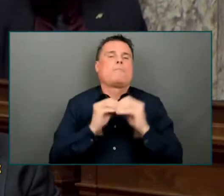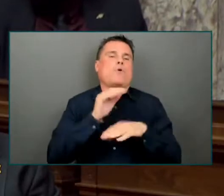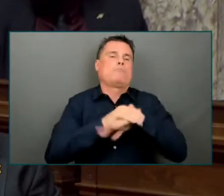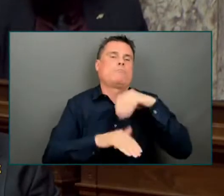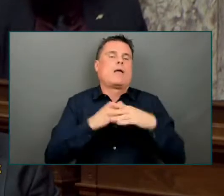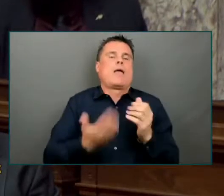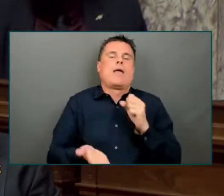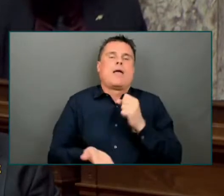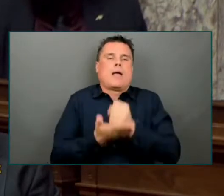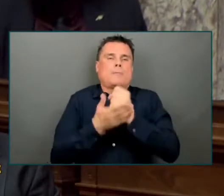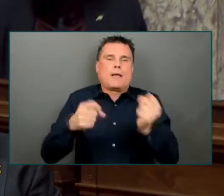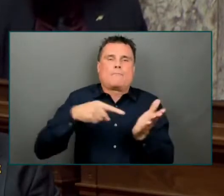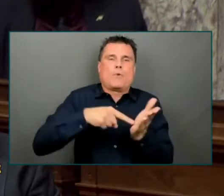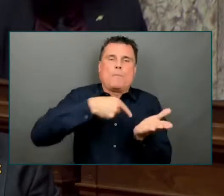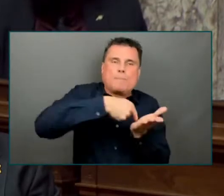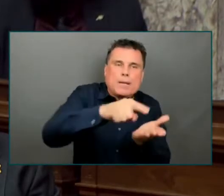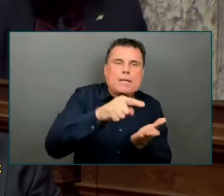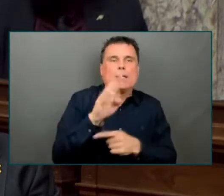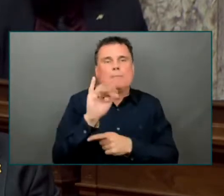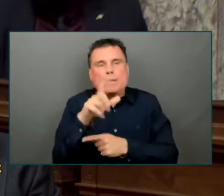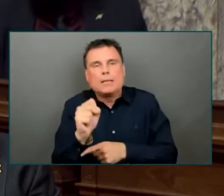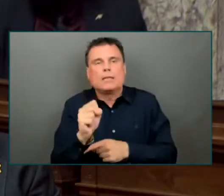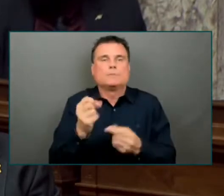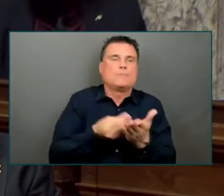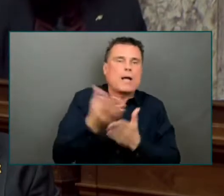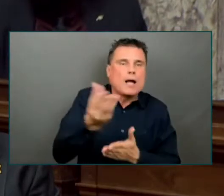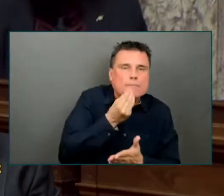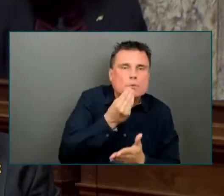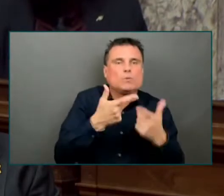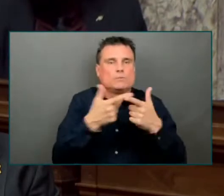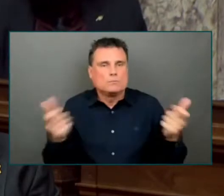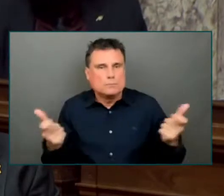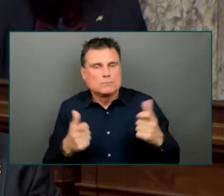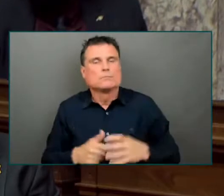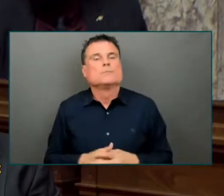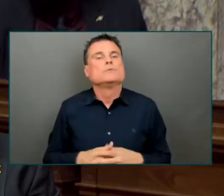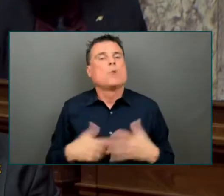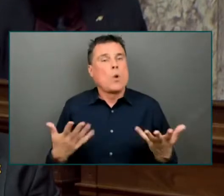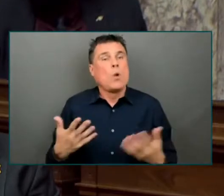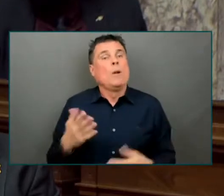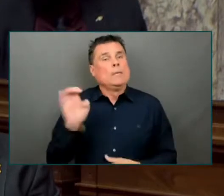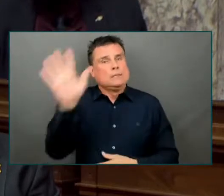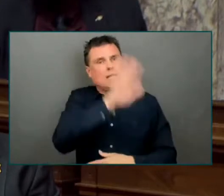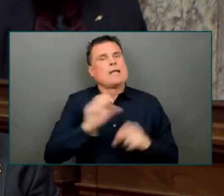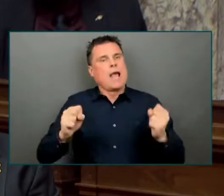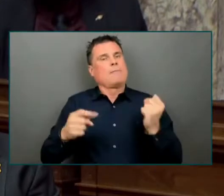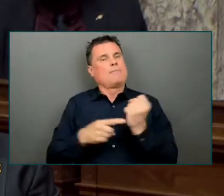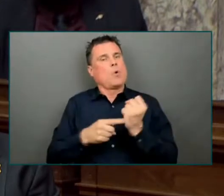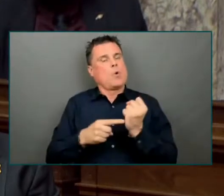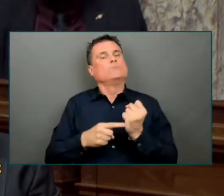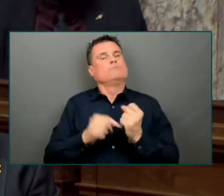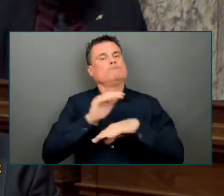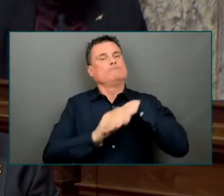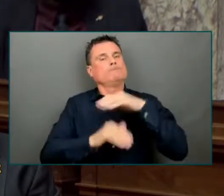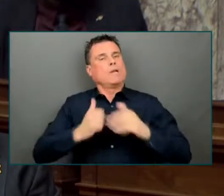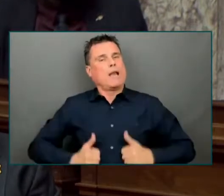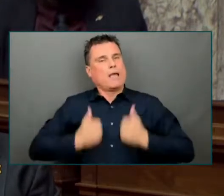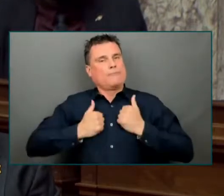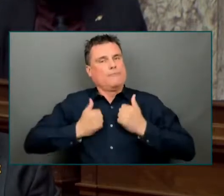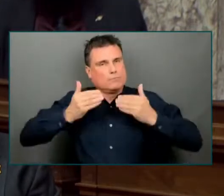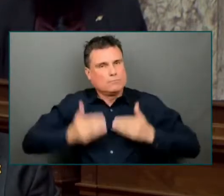families have received the BC Recovery Benefit, up to $500 for individuals and up to $1,000 for